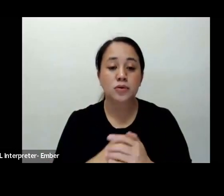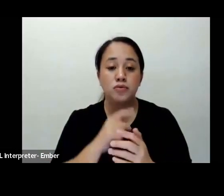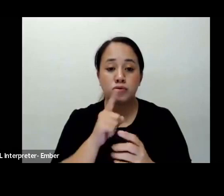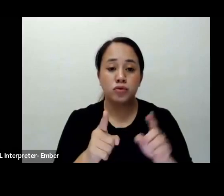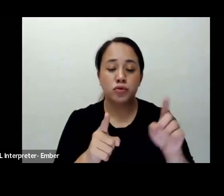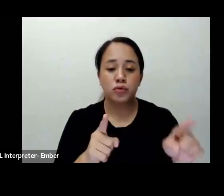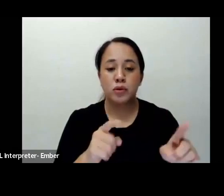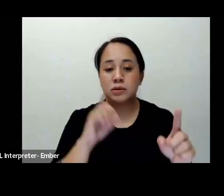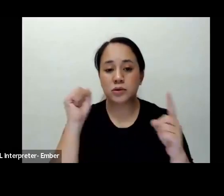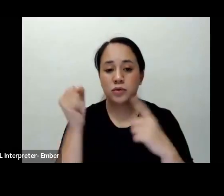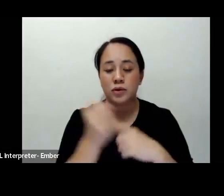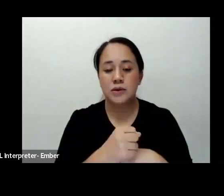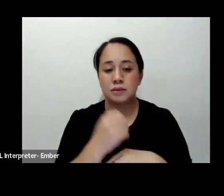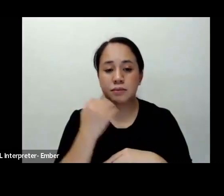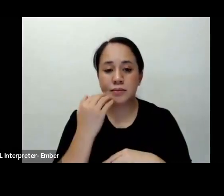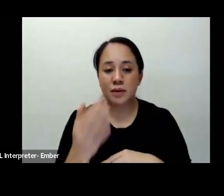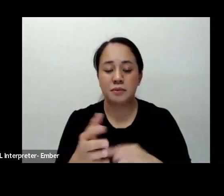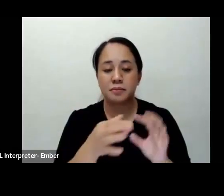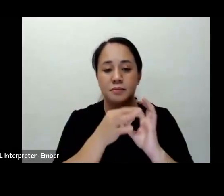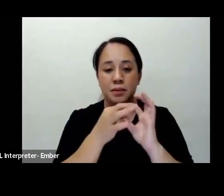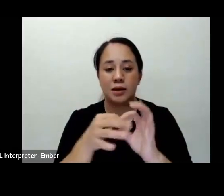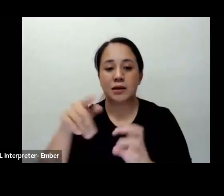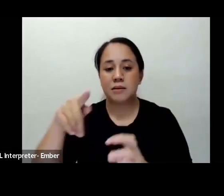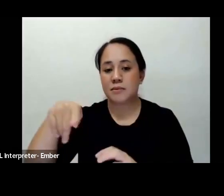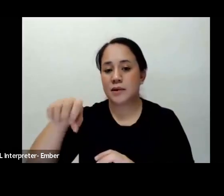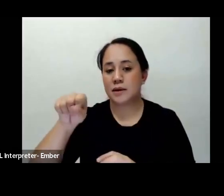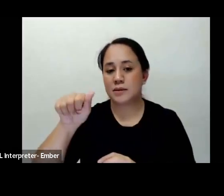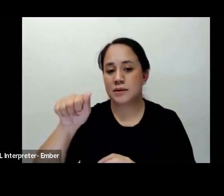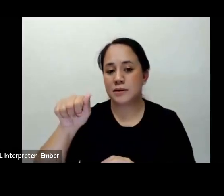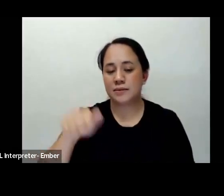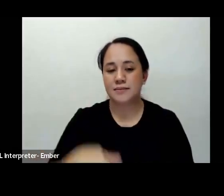case fatality rate based on PSA